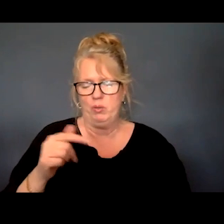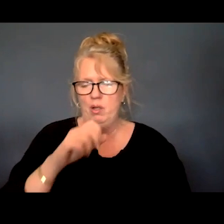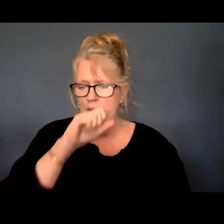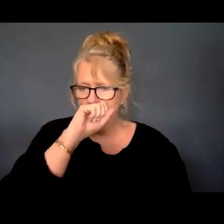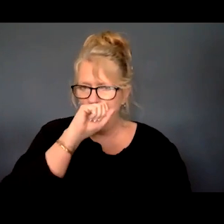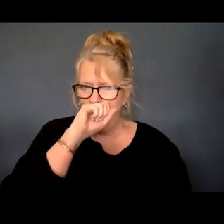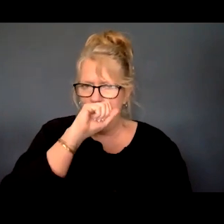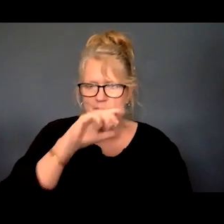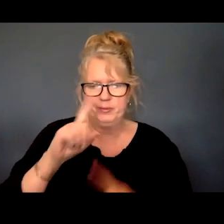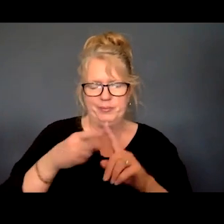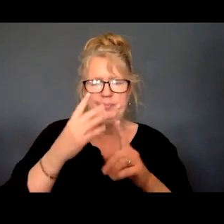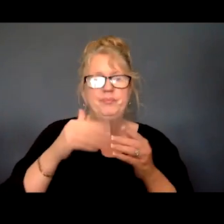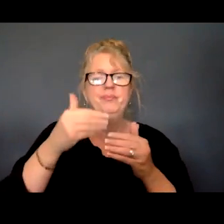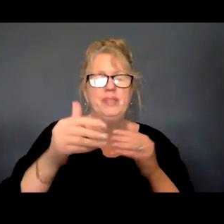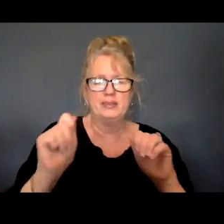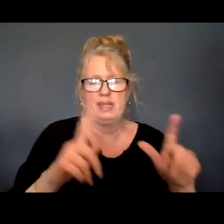Next slide.